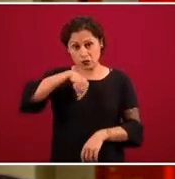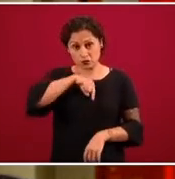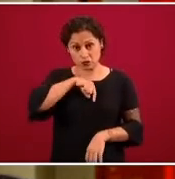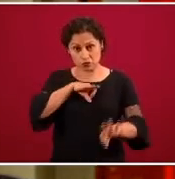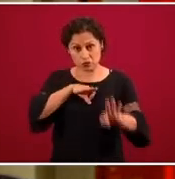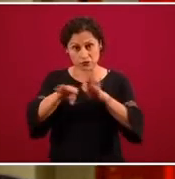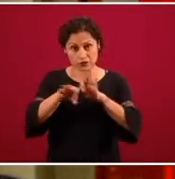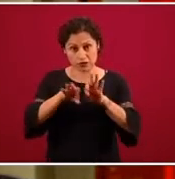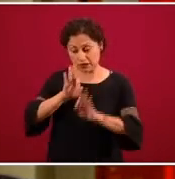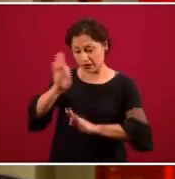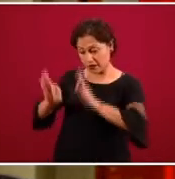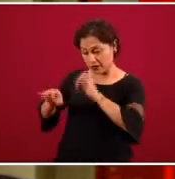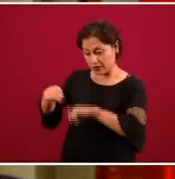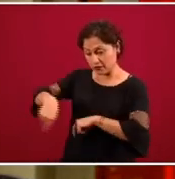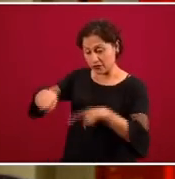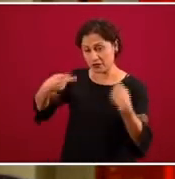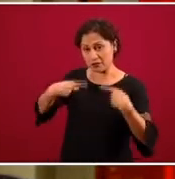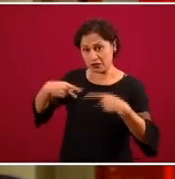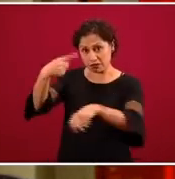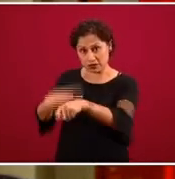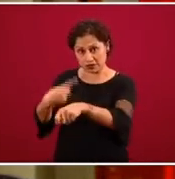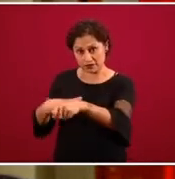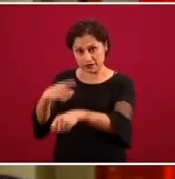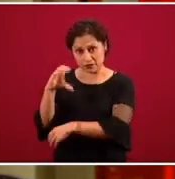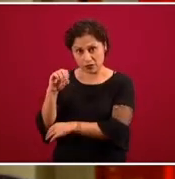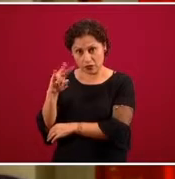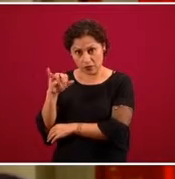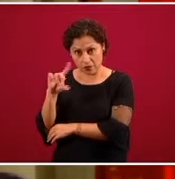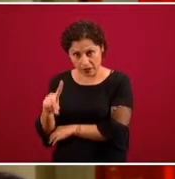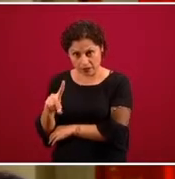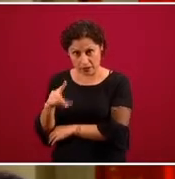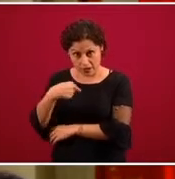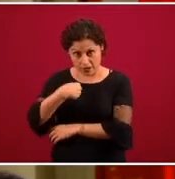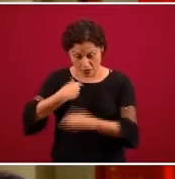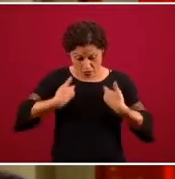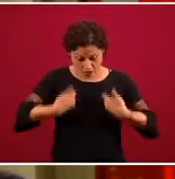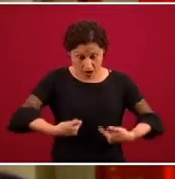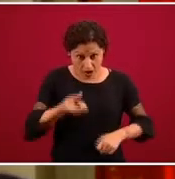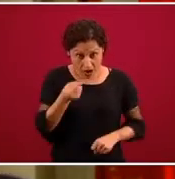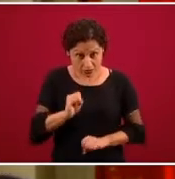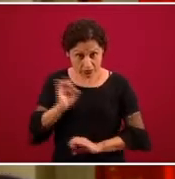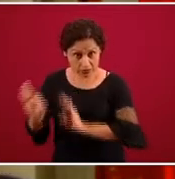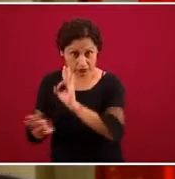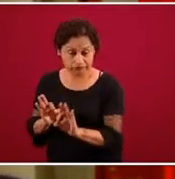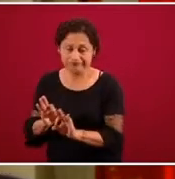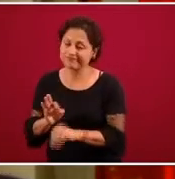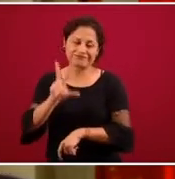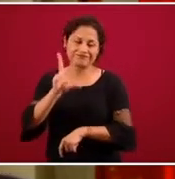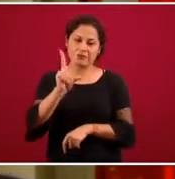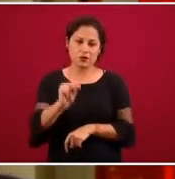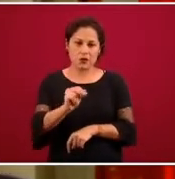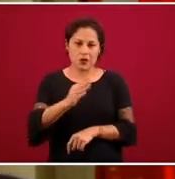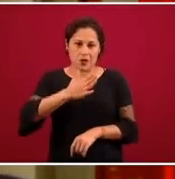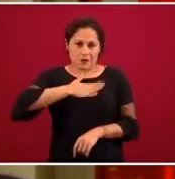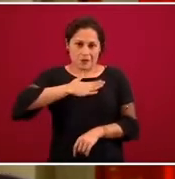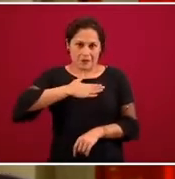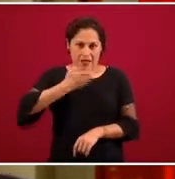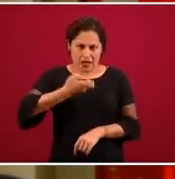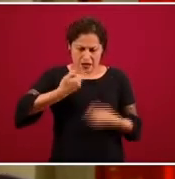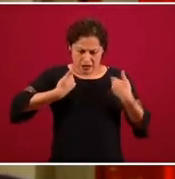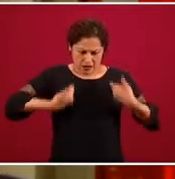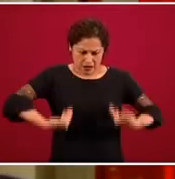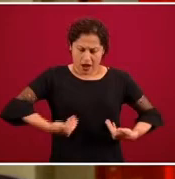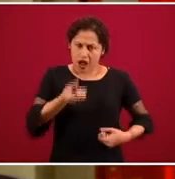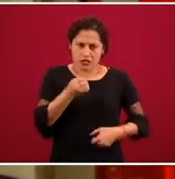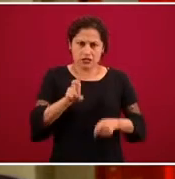COVID patients, we're not dealing with them like you think. This is my clinical uniform. This is when I'm dealing